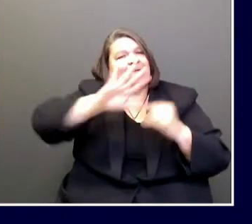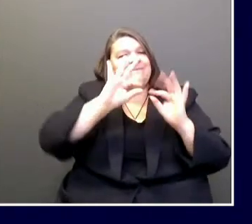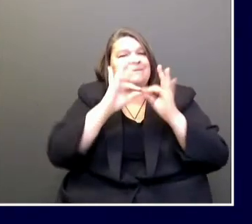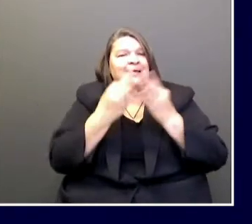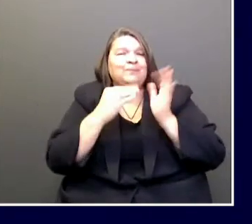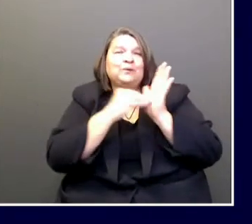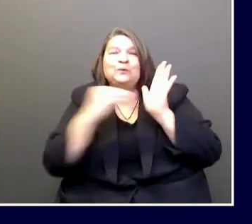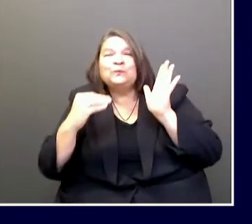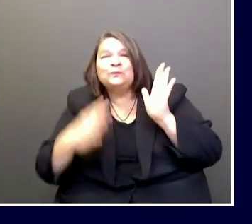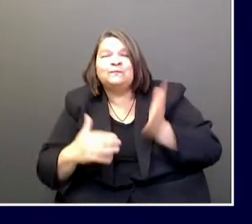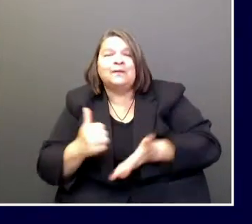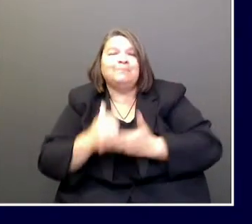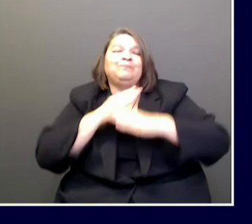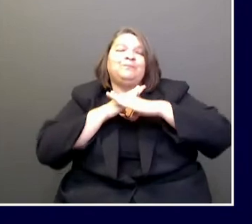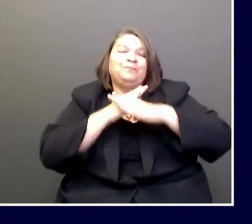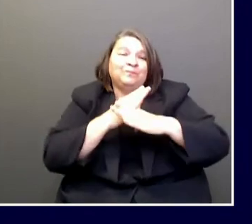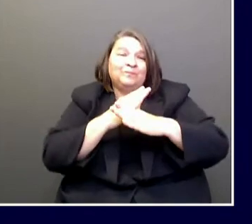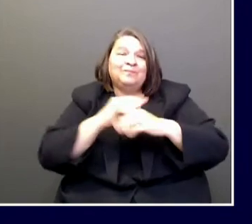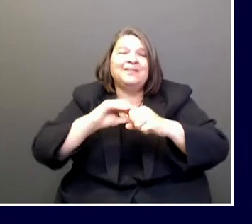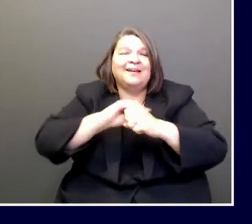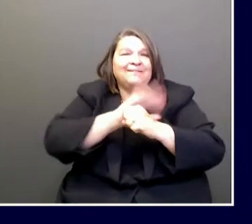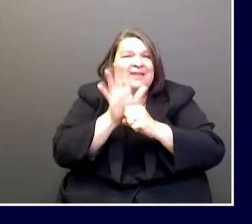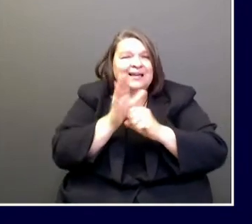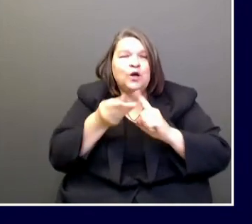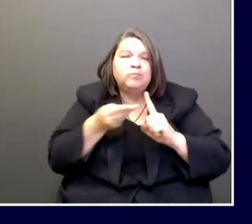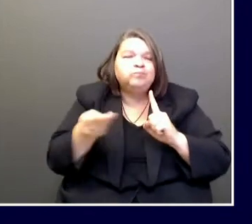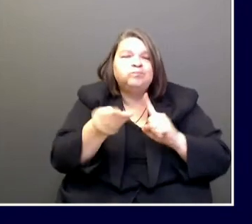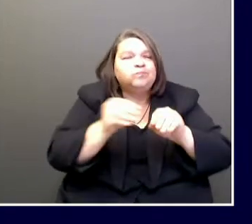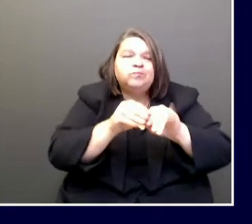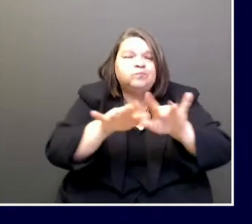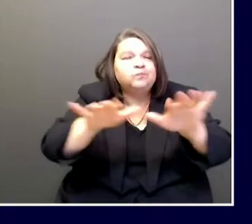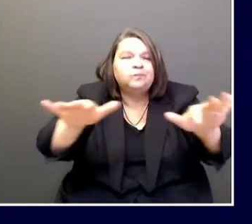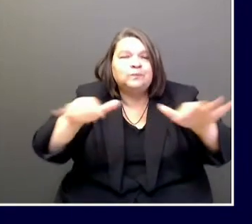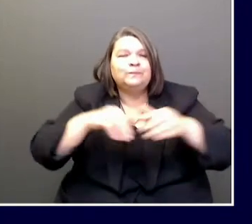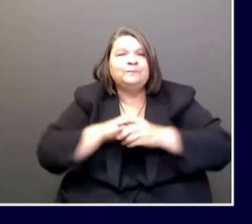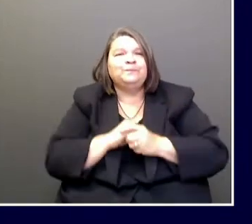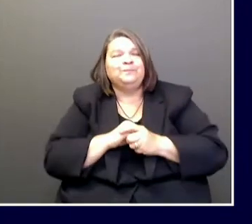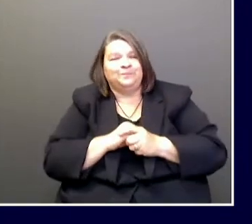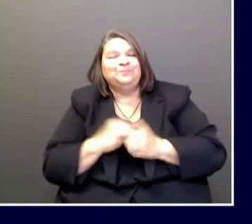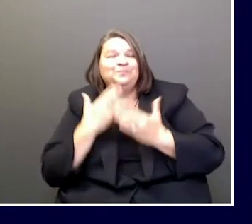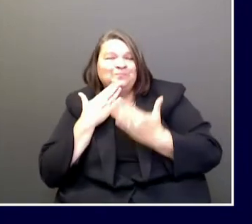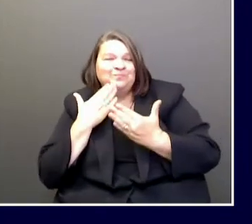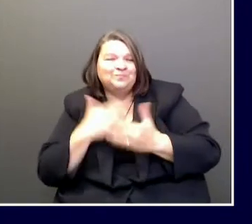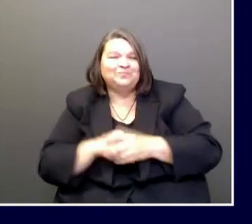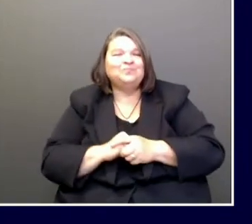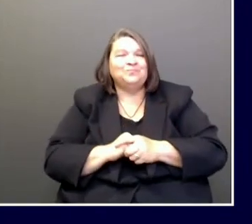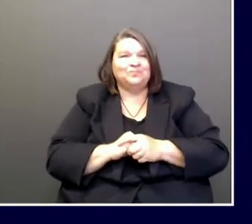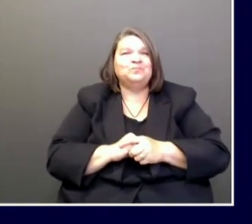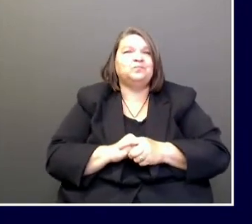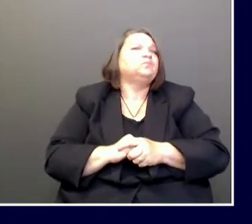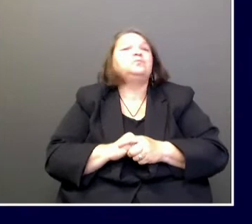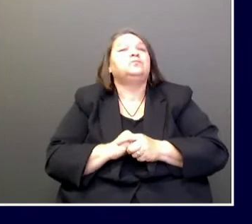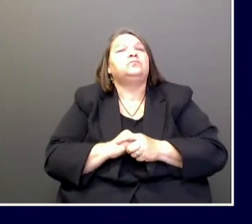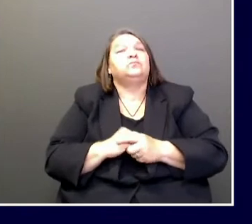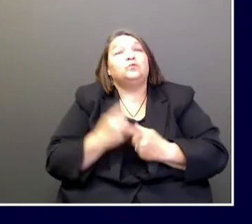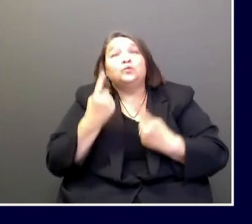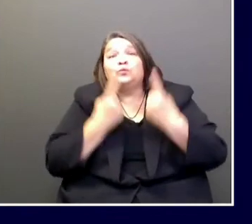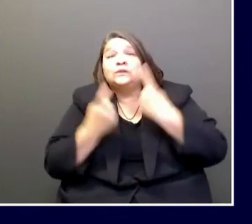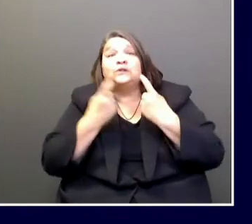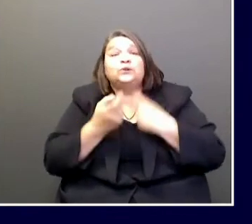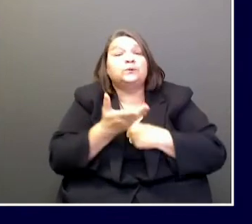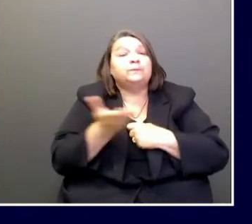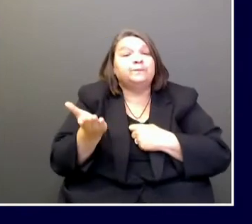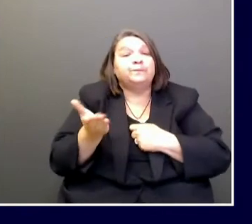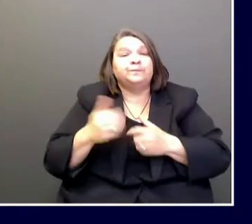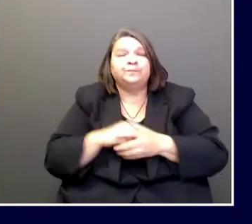that, Director Shah, I'll turn it back over to you for questions. Great. Thank you, Commissioner. We're going to turn to our colleagues in the media. It's been a minute. It's good to be able to check